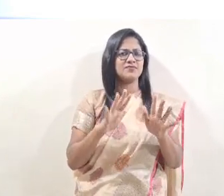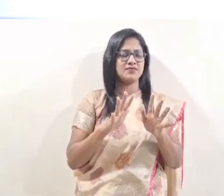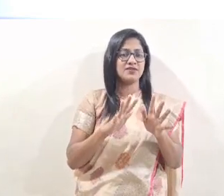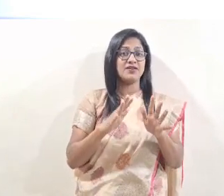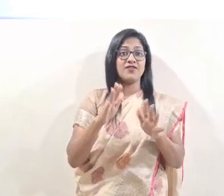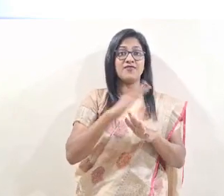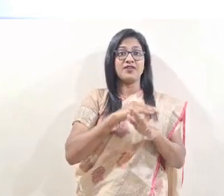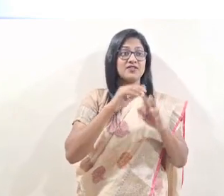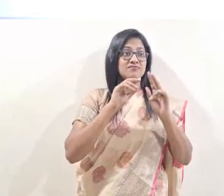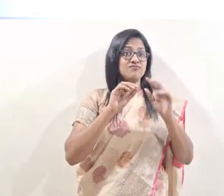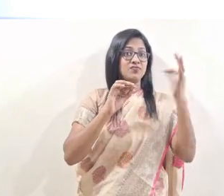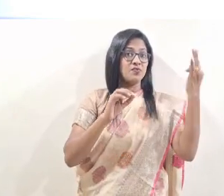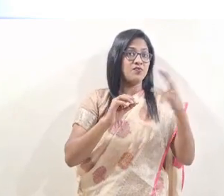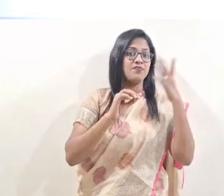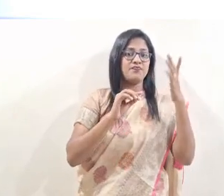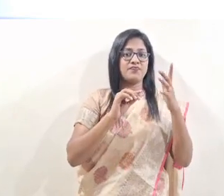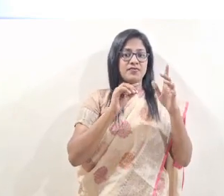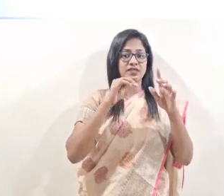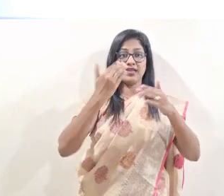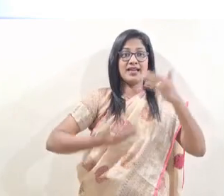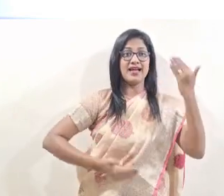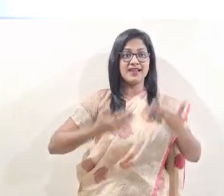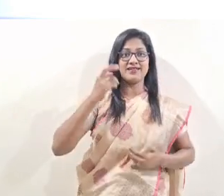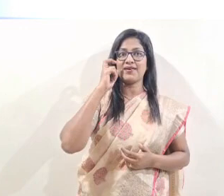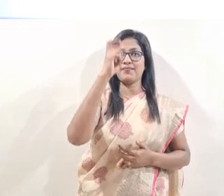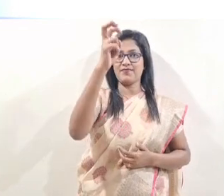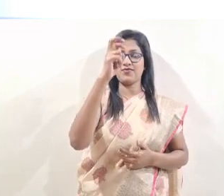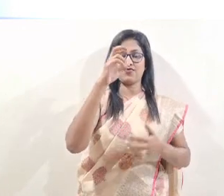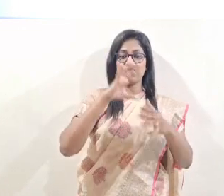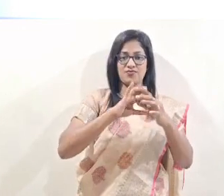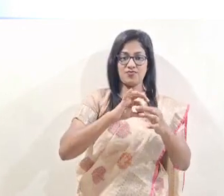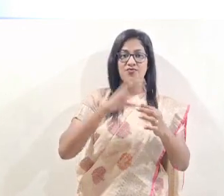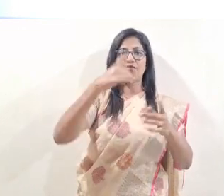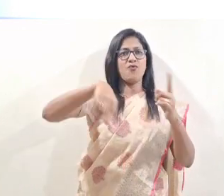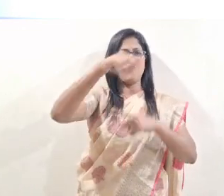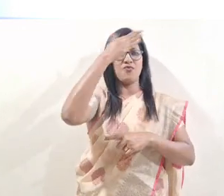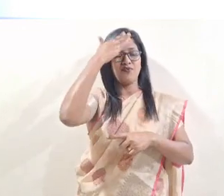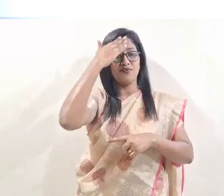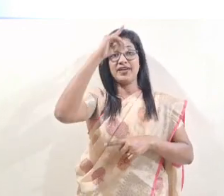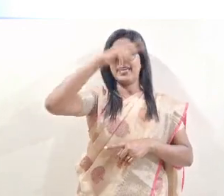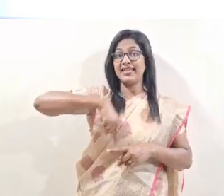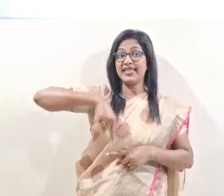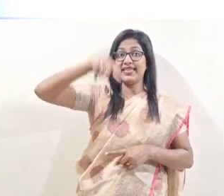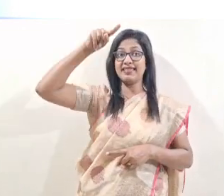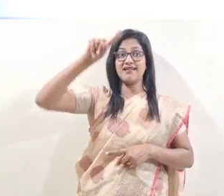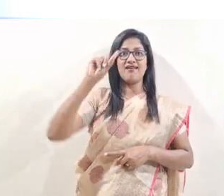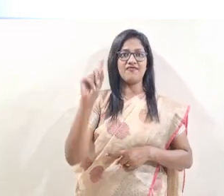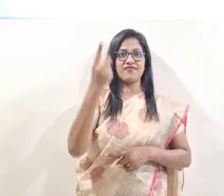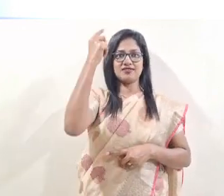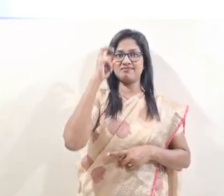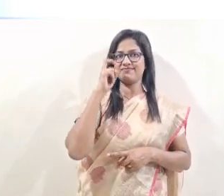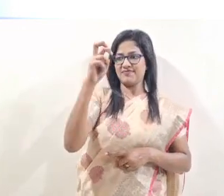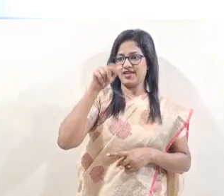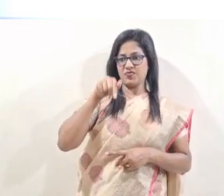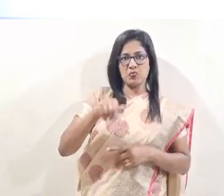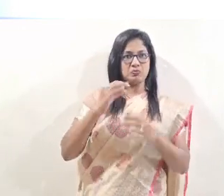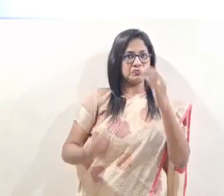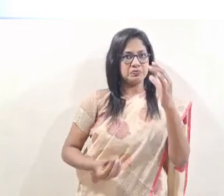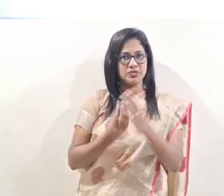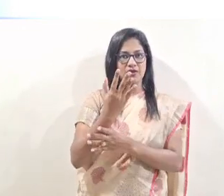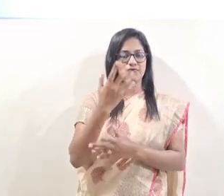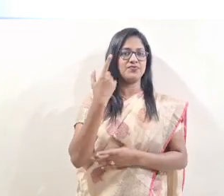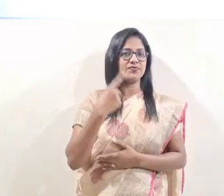the Calcutta Metro. Calcutta Metro happens to be, as we all know, the first metro of the